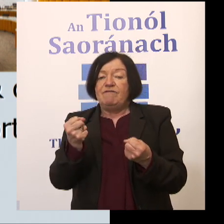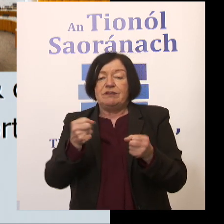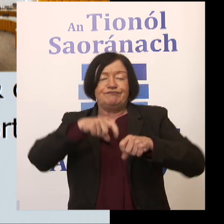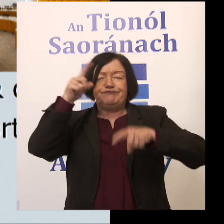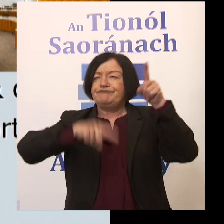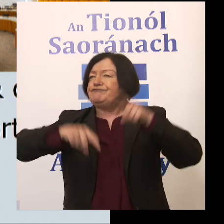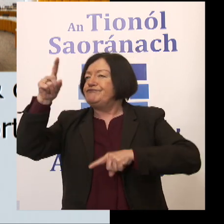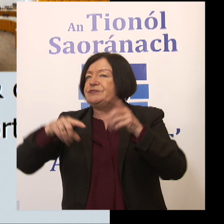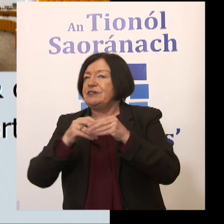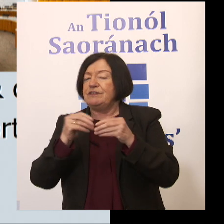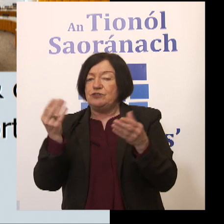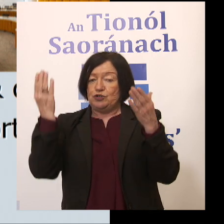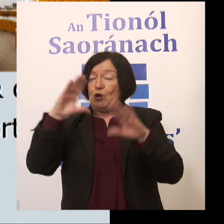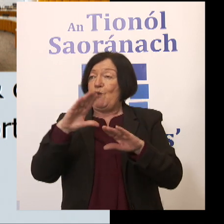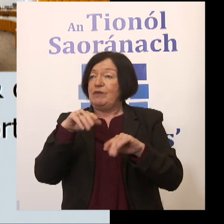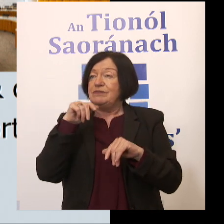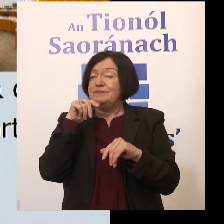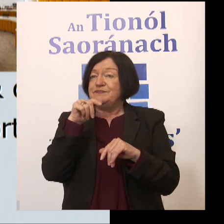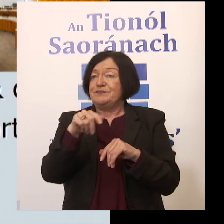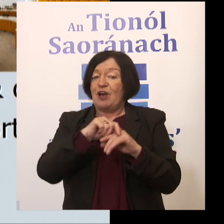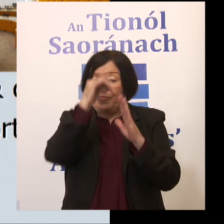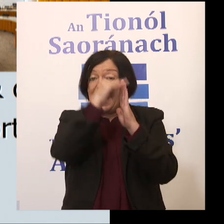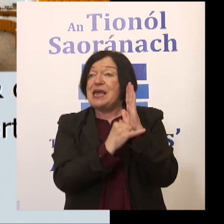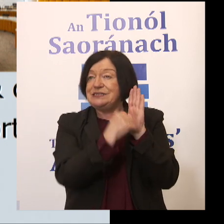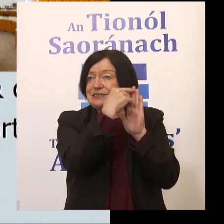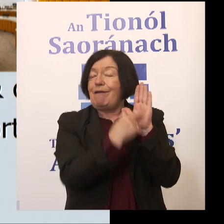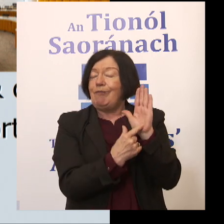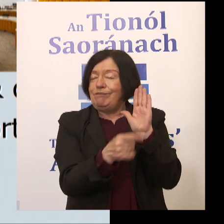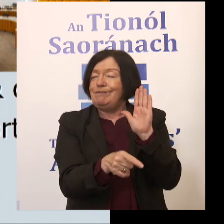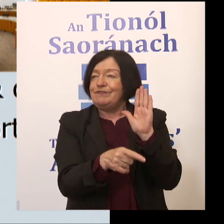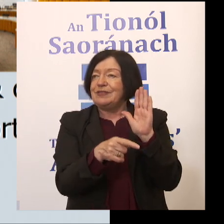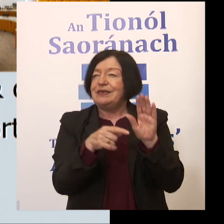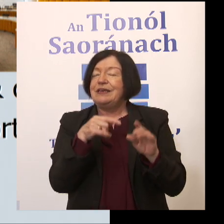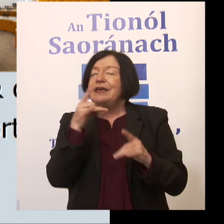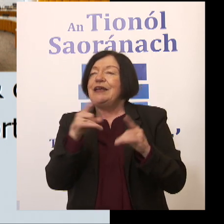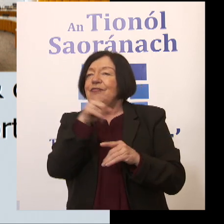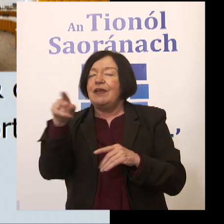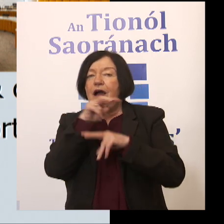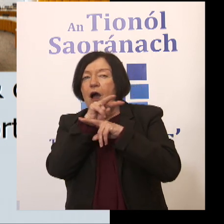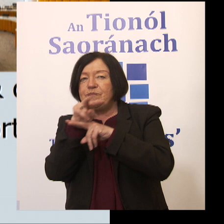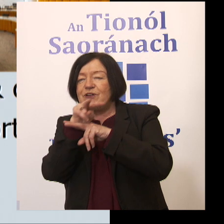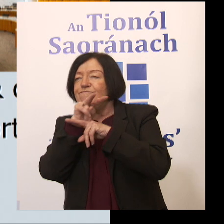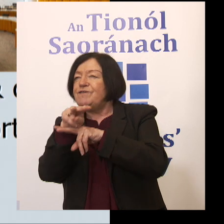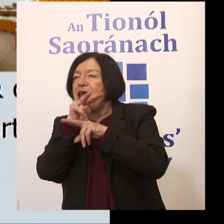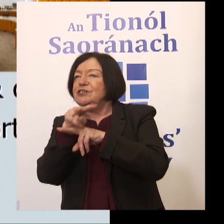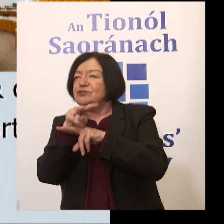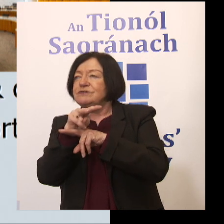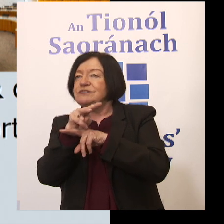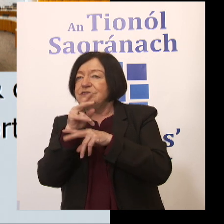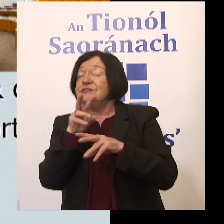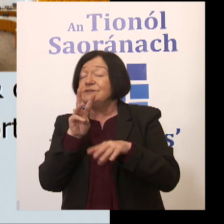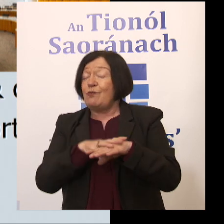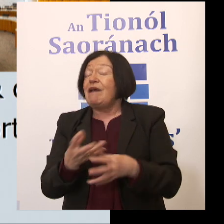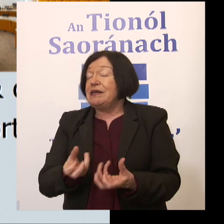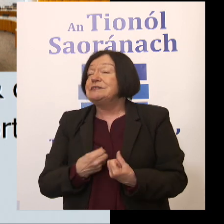range of different things reflected on the list here. But I suppose it is to make the observation, that's generally well accepted,